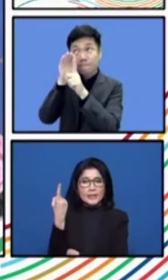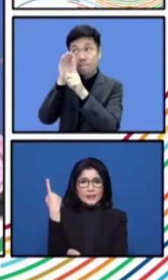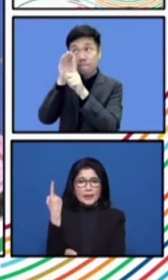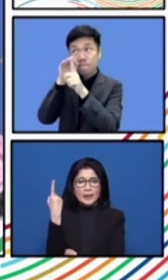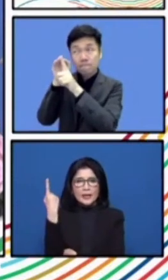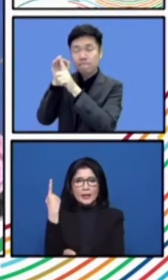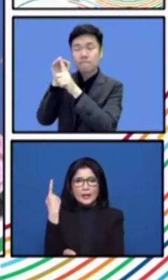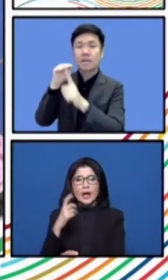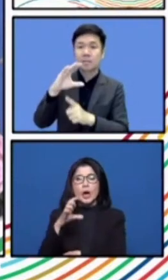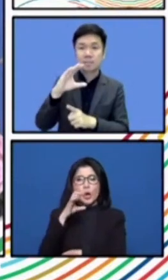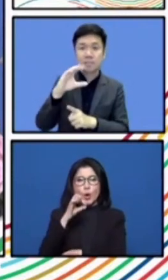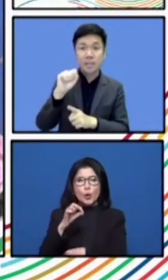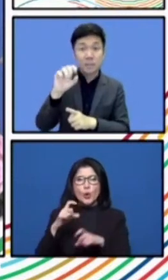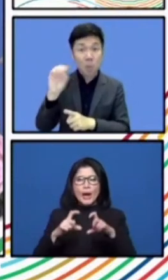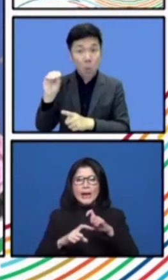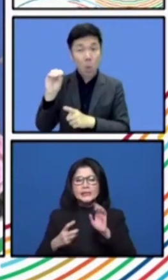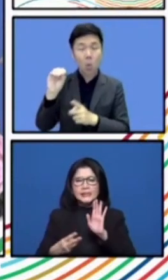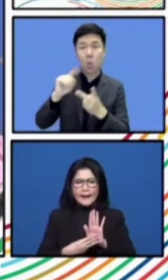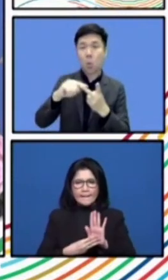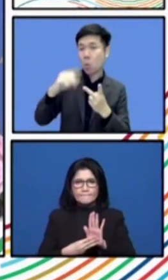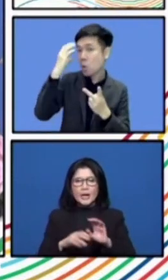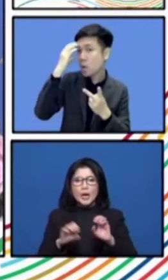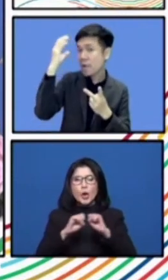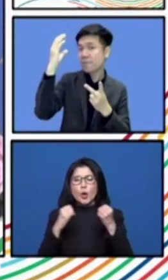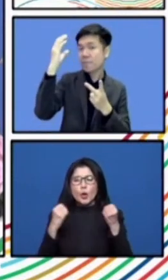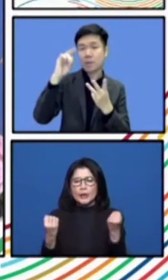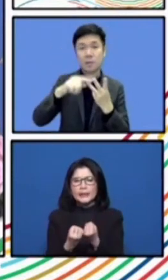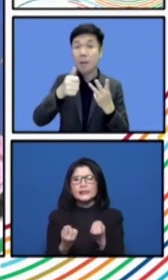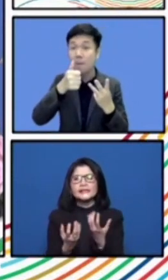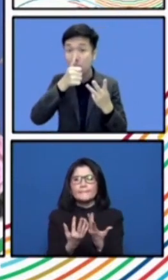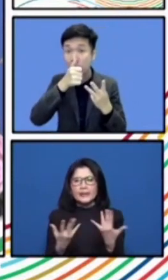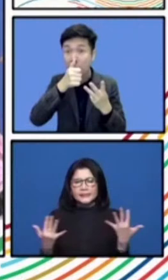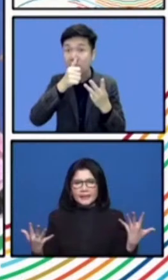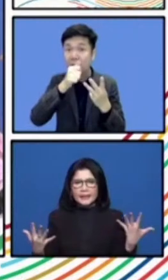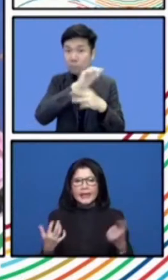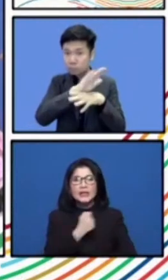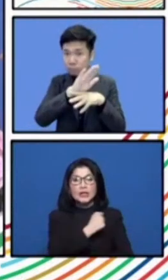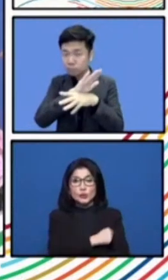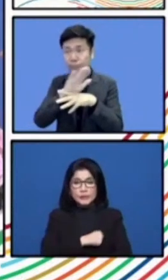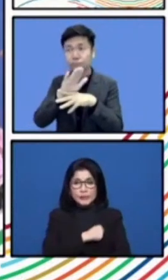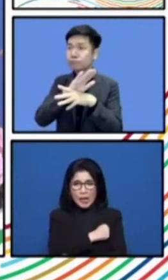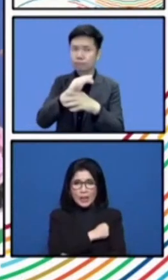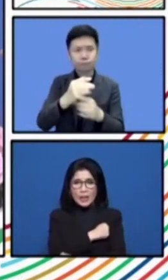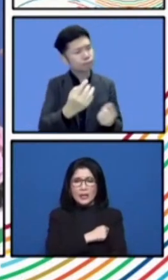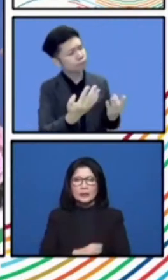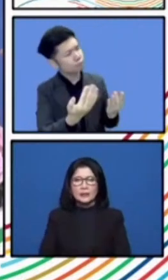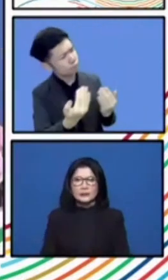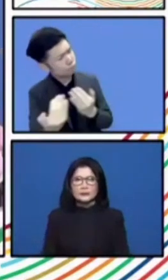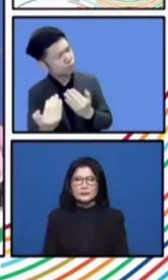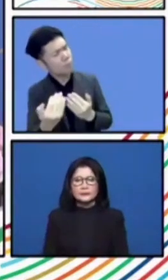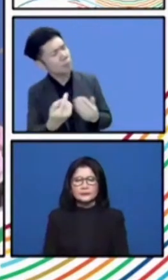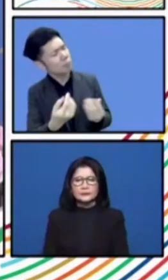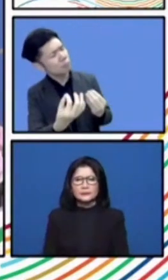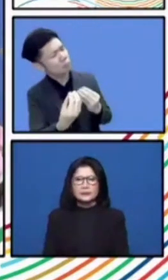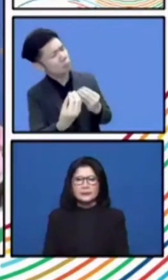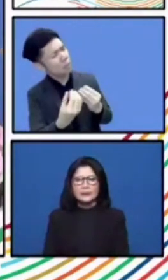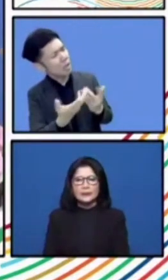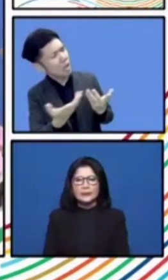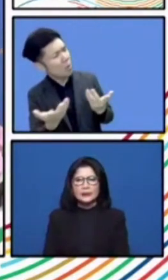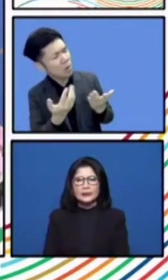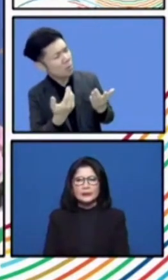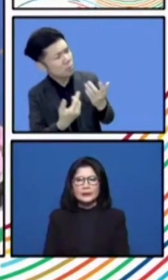Society organizations and private sector to come and testify should there be any emerging